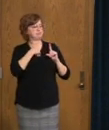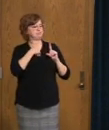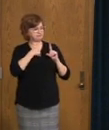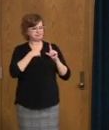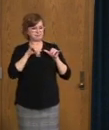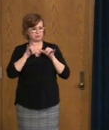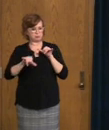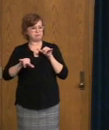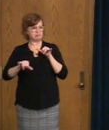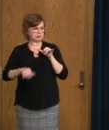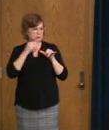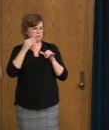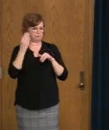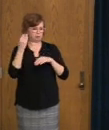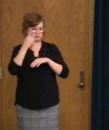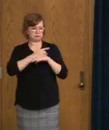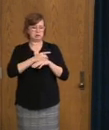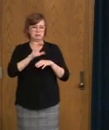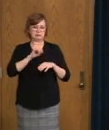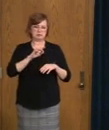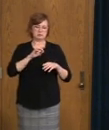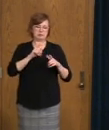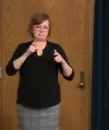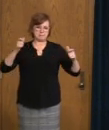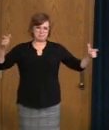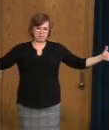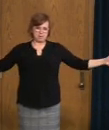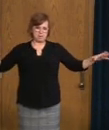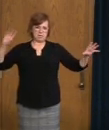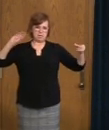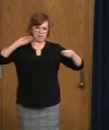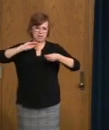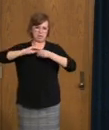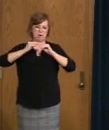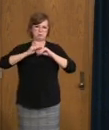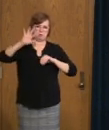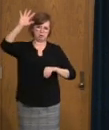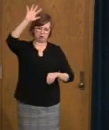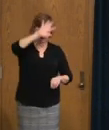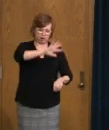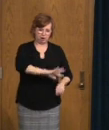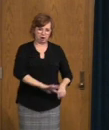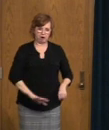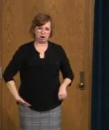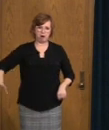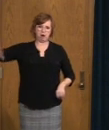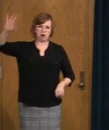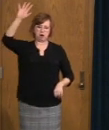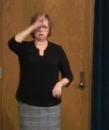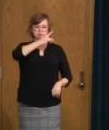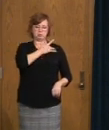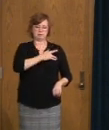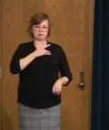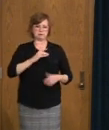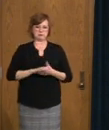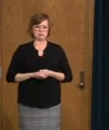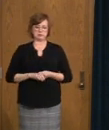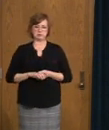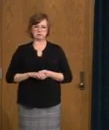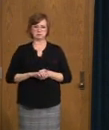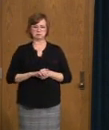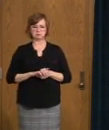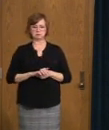to slowdowns in services across the province, but it also contributes to our challenge of providing support where